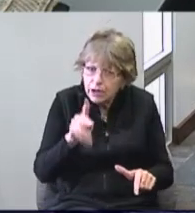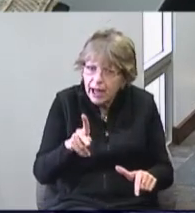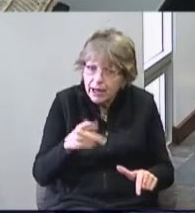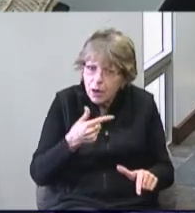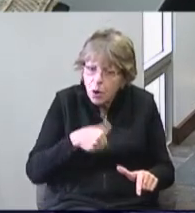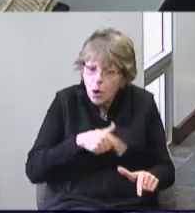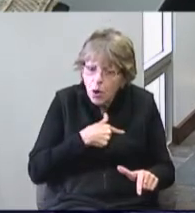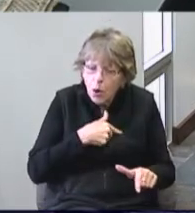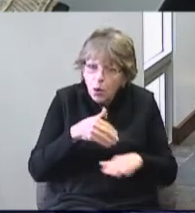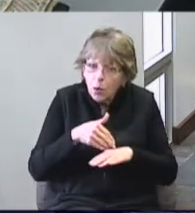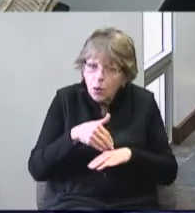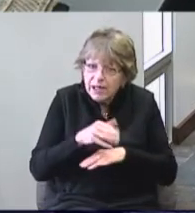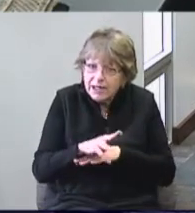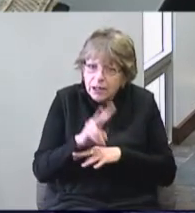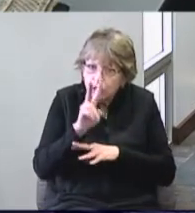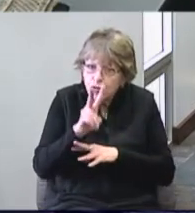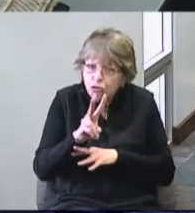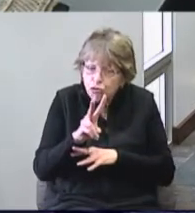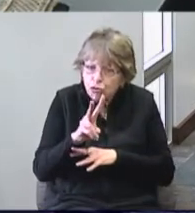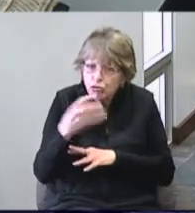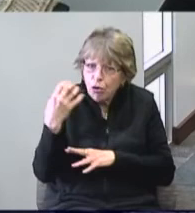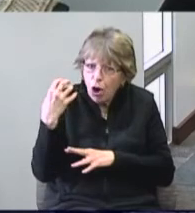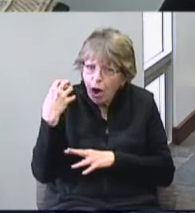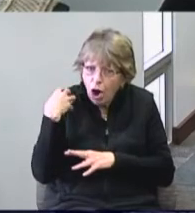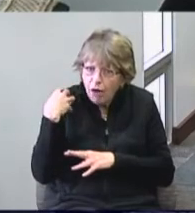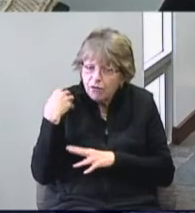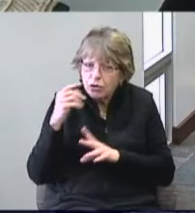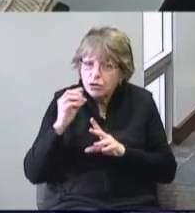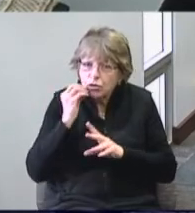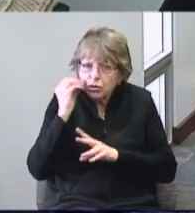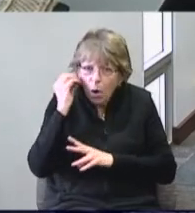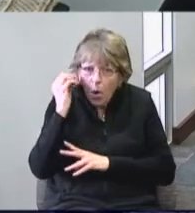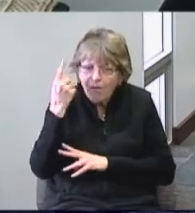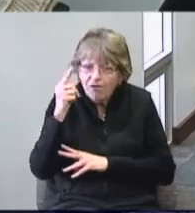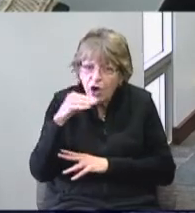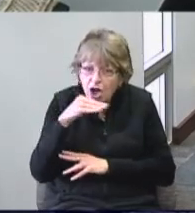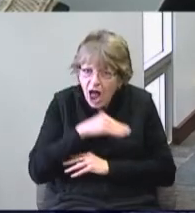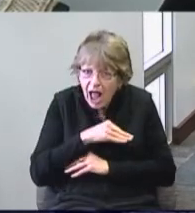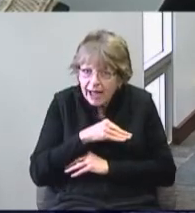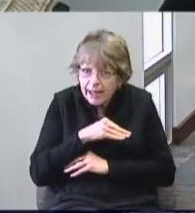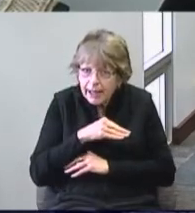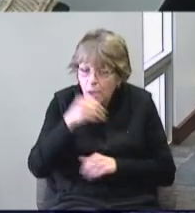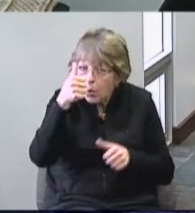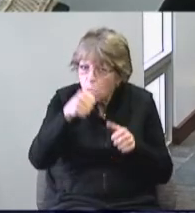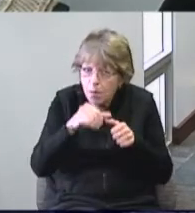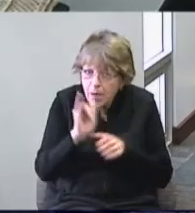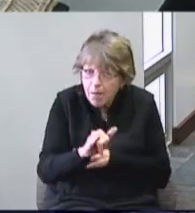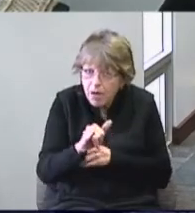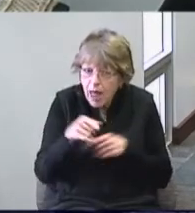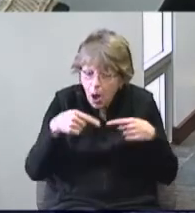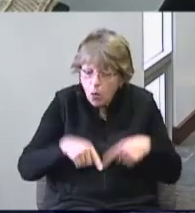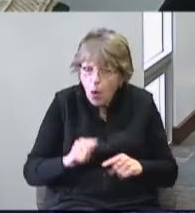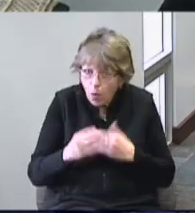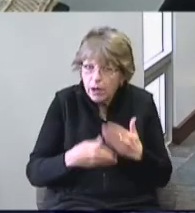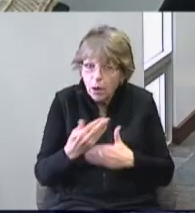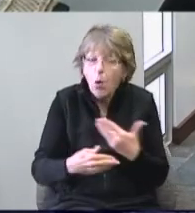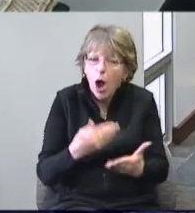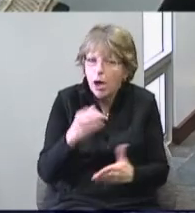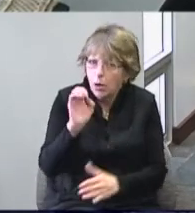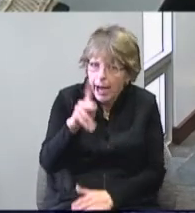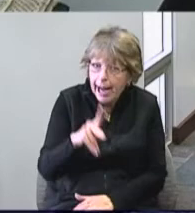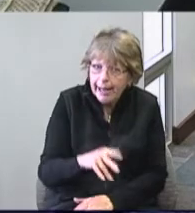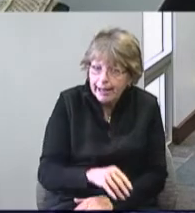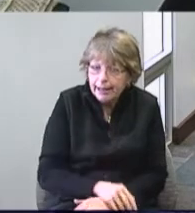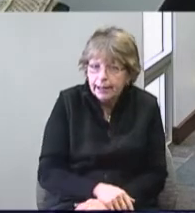sent 2 officers home for lying to us. Just keep that in mind here as we proceed here, okay?